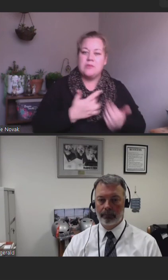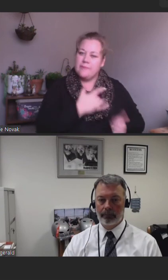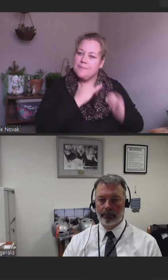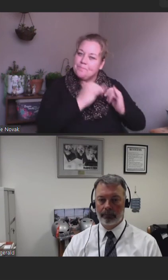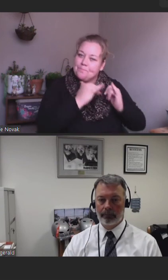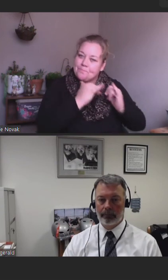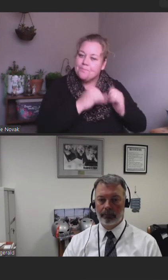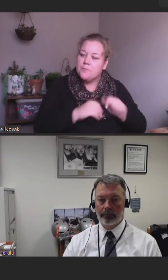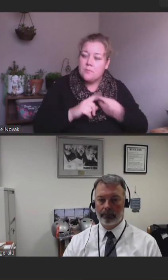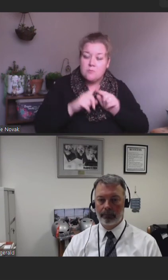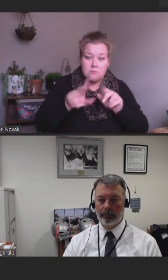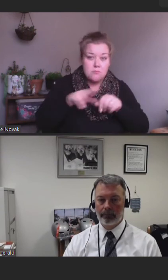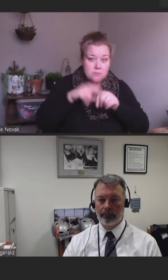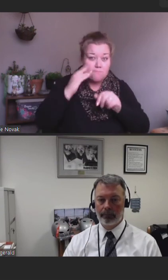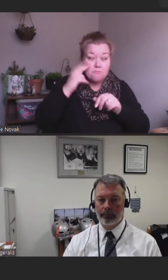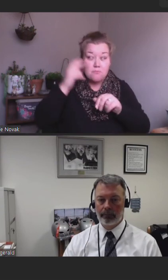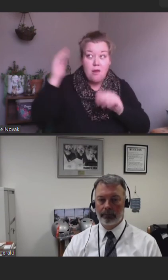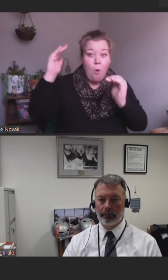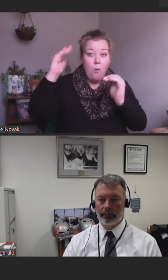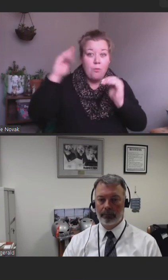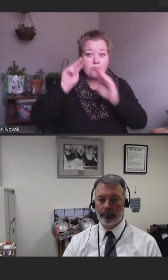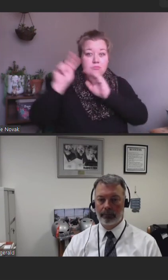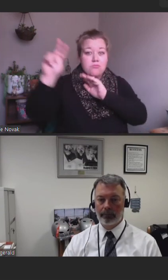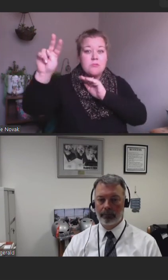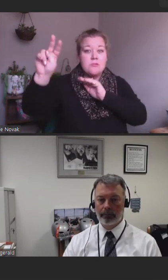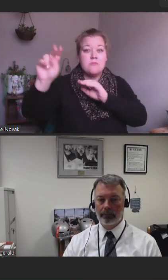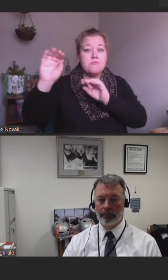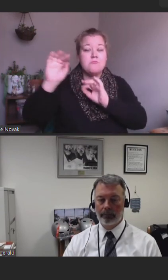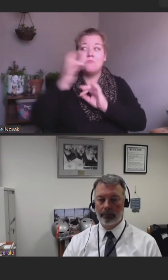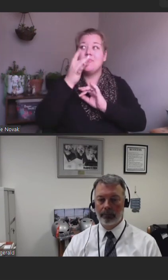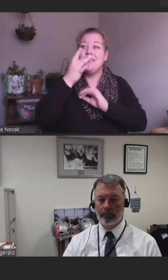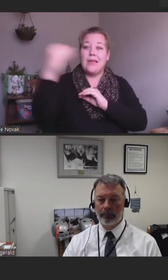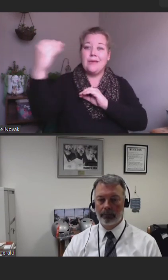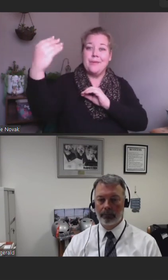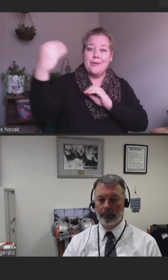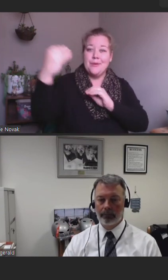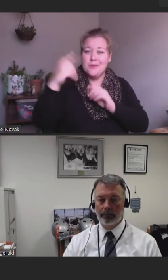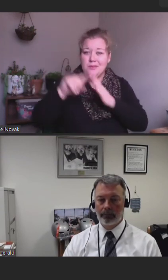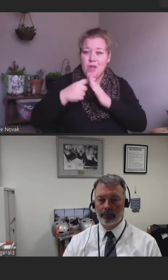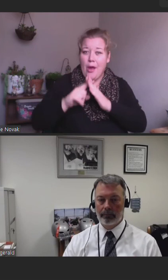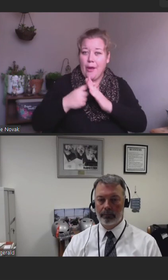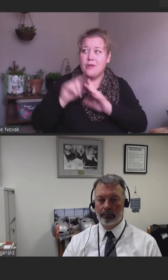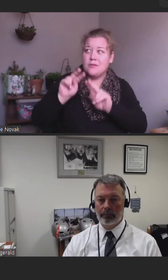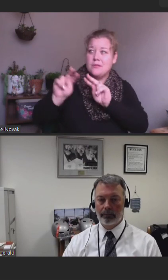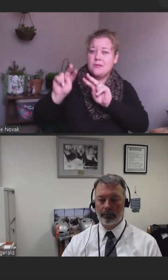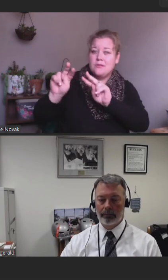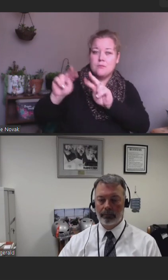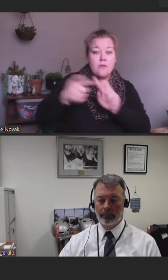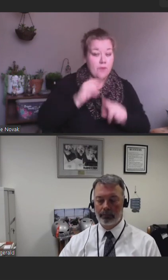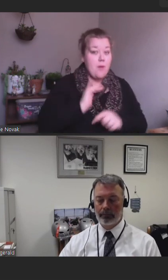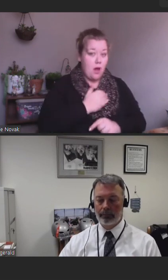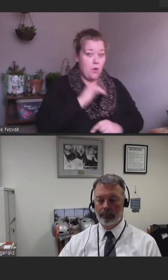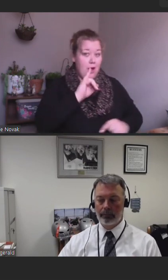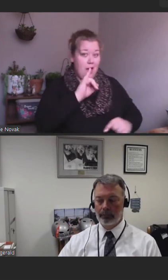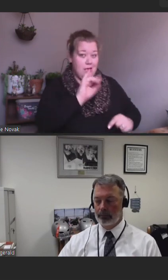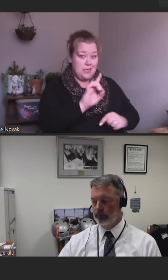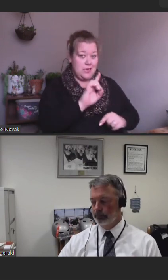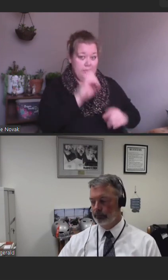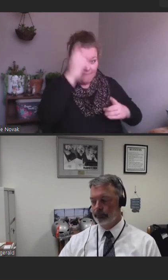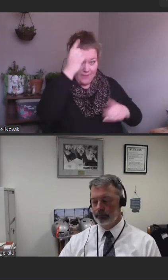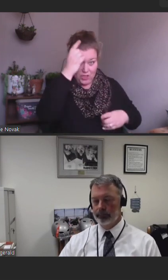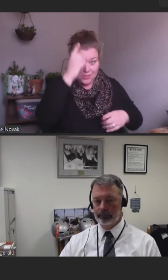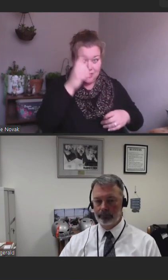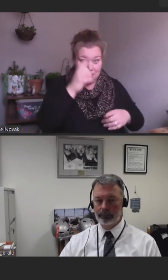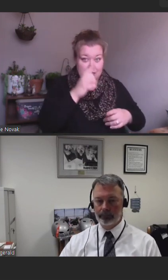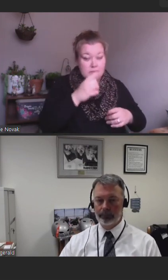is a light coming. We have from an ID perspective, amazing news in terms of the